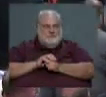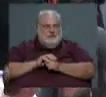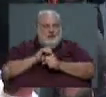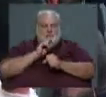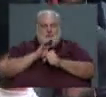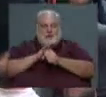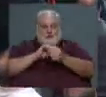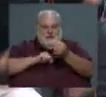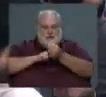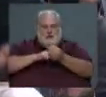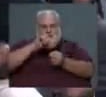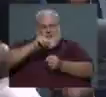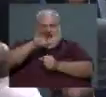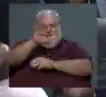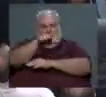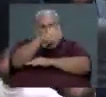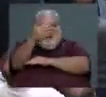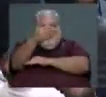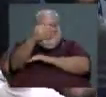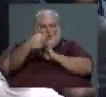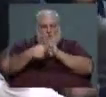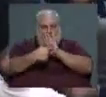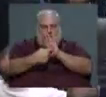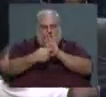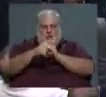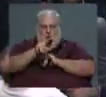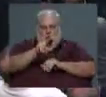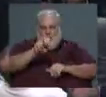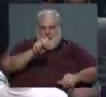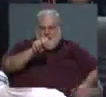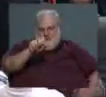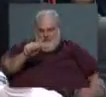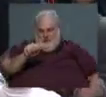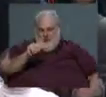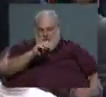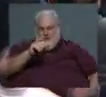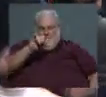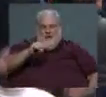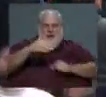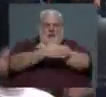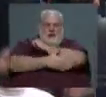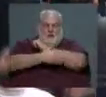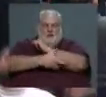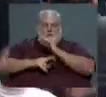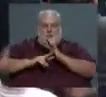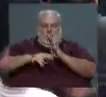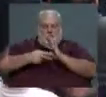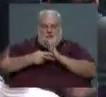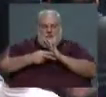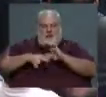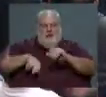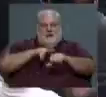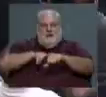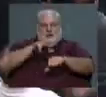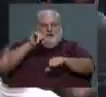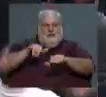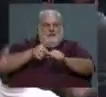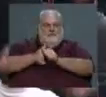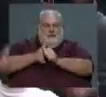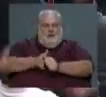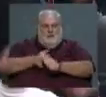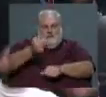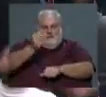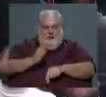I pledge allegiance to the flag of the United States of America and to the republic for which it stands, one